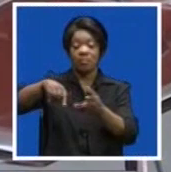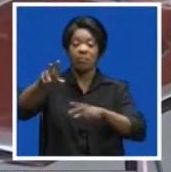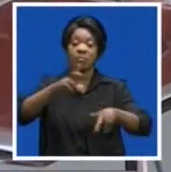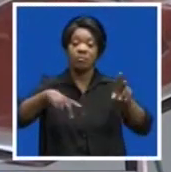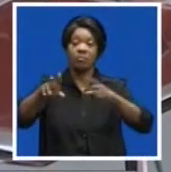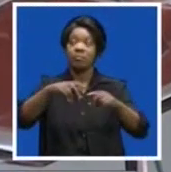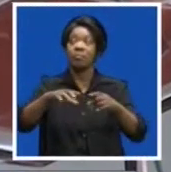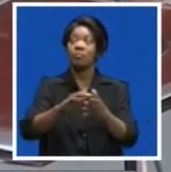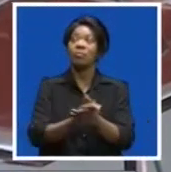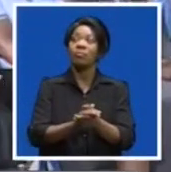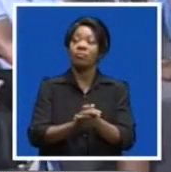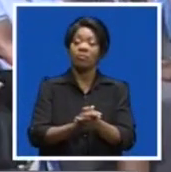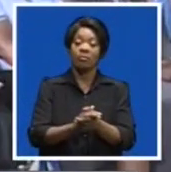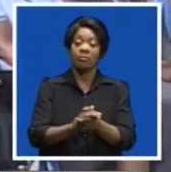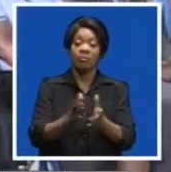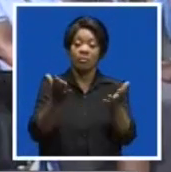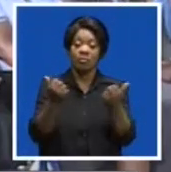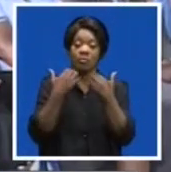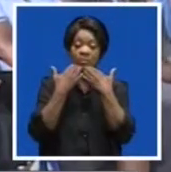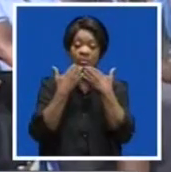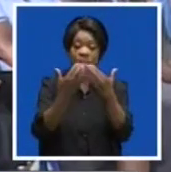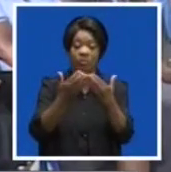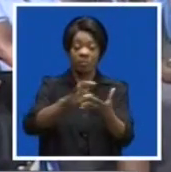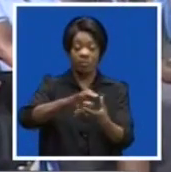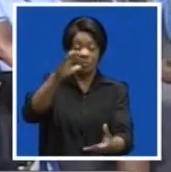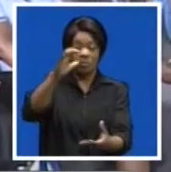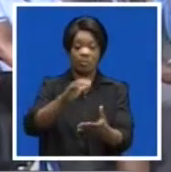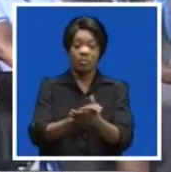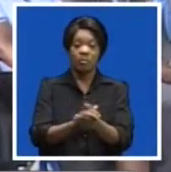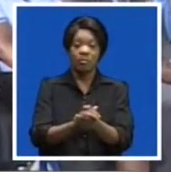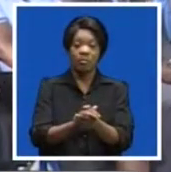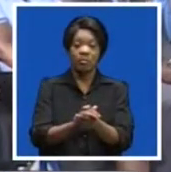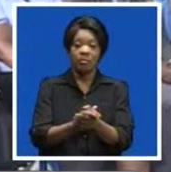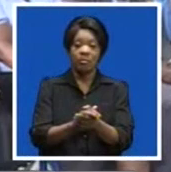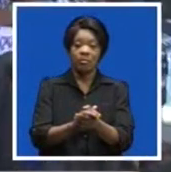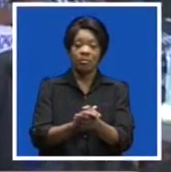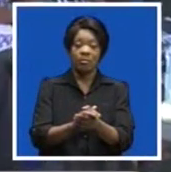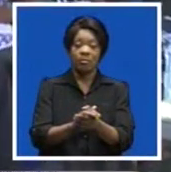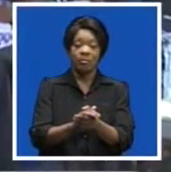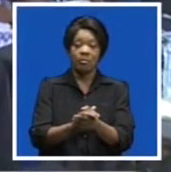you are doing so much in other areas of human endeavor.